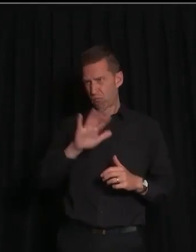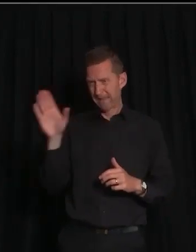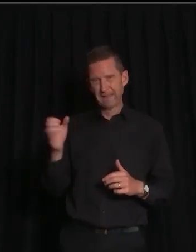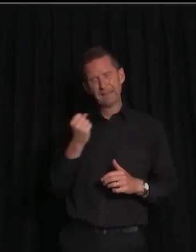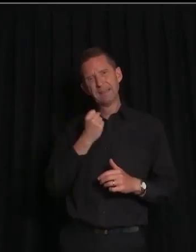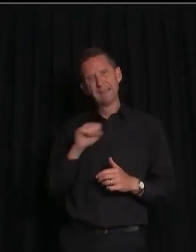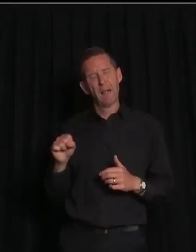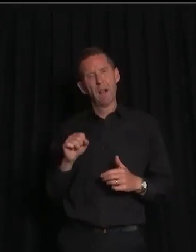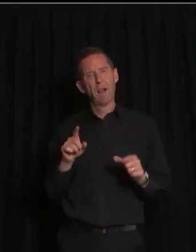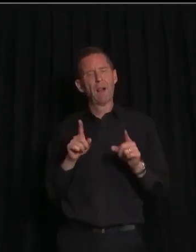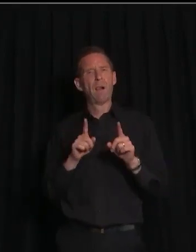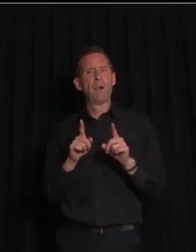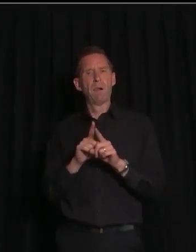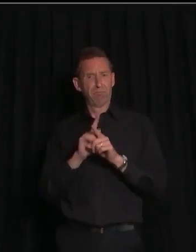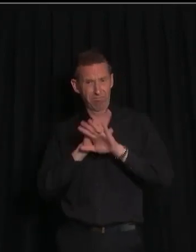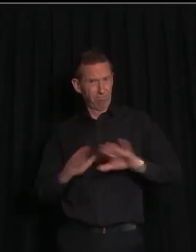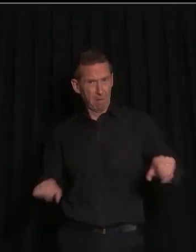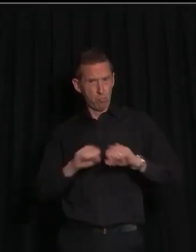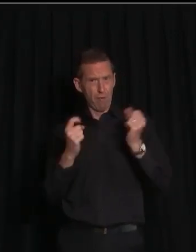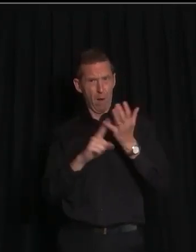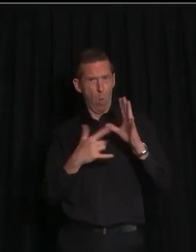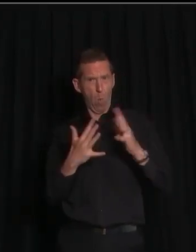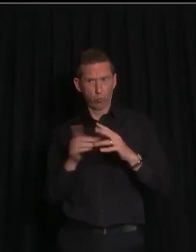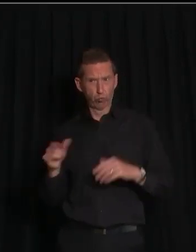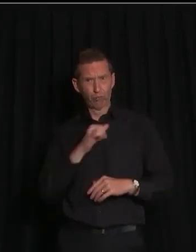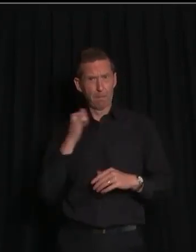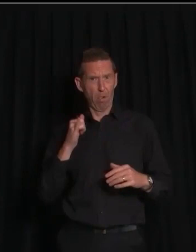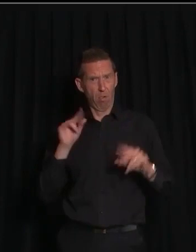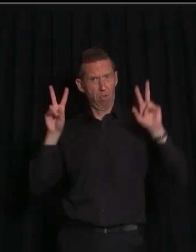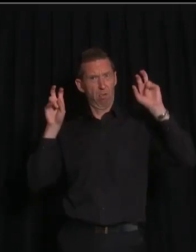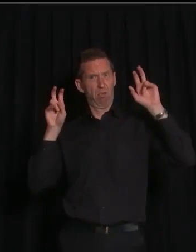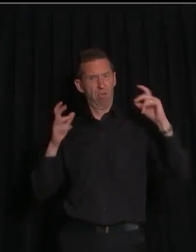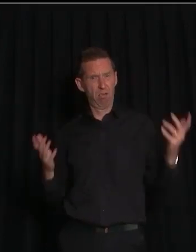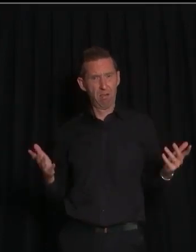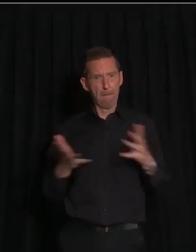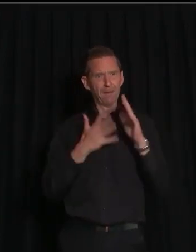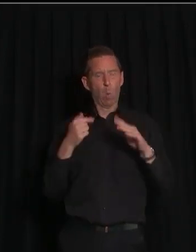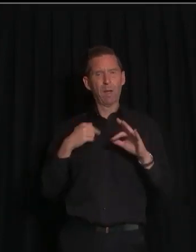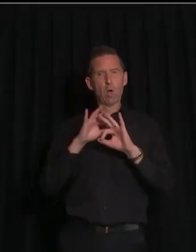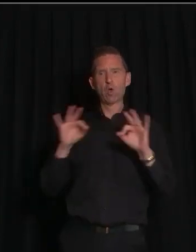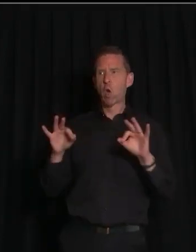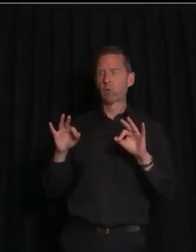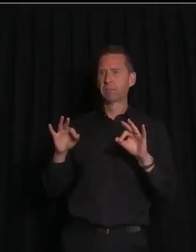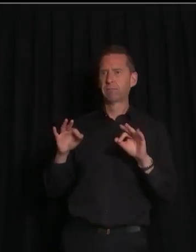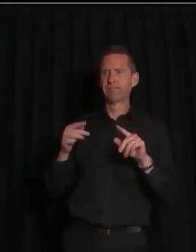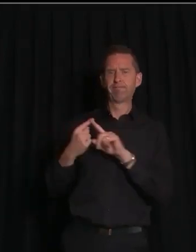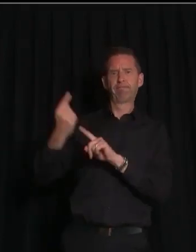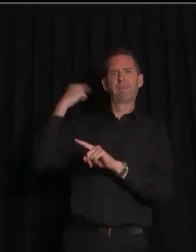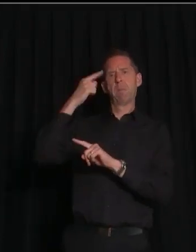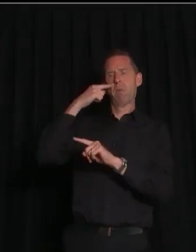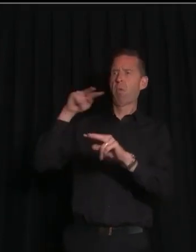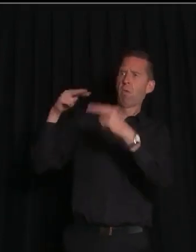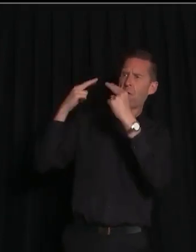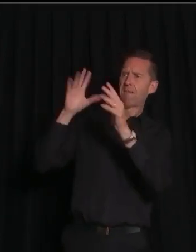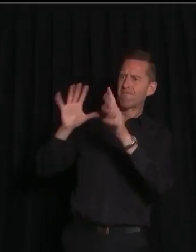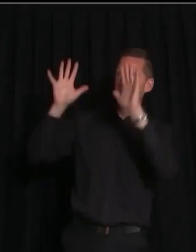still criminalized. And so we haven't been in the mainstream, we haven't been celebrated, there's still so much bigotry and